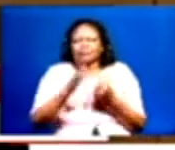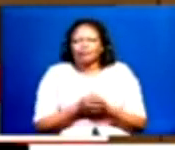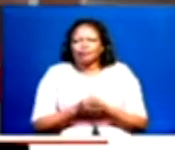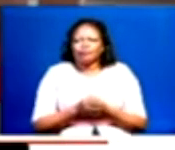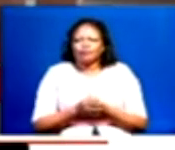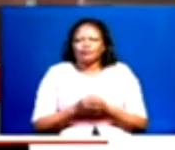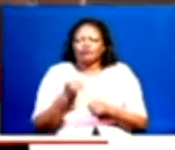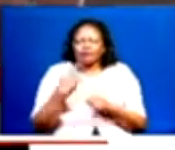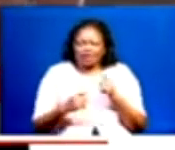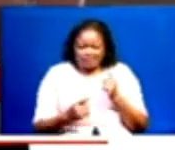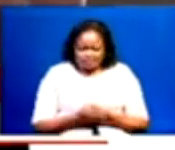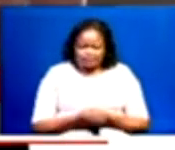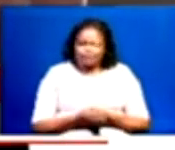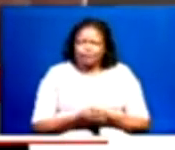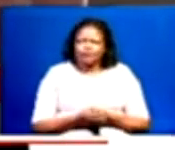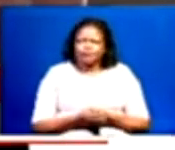year.